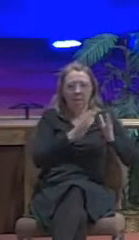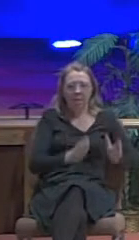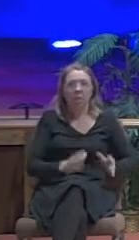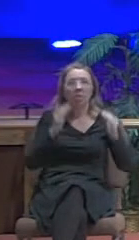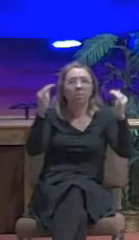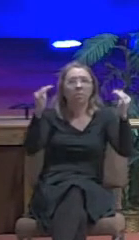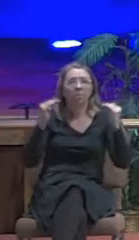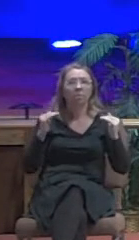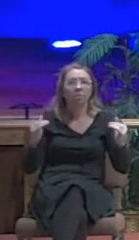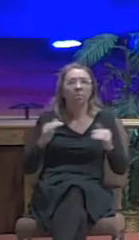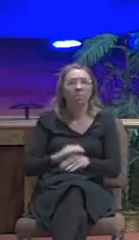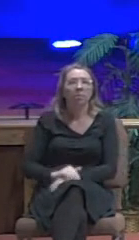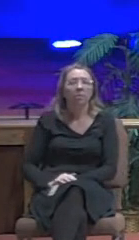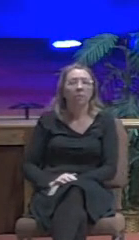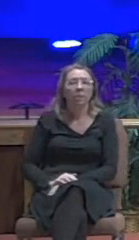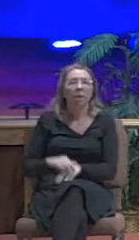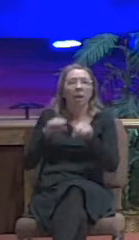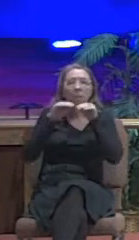the